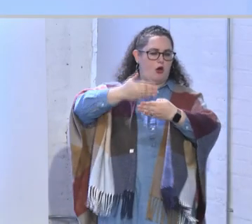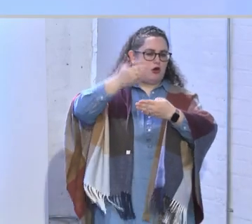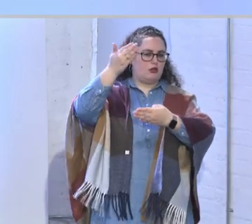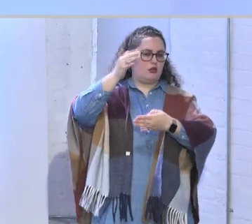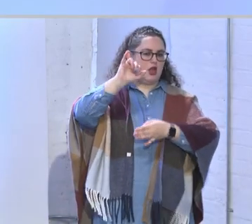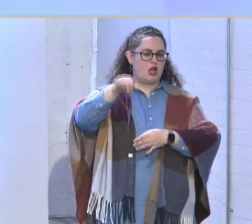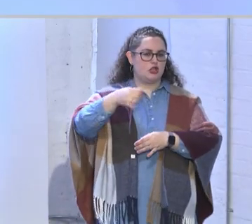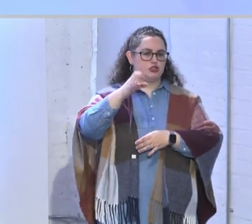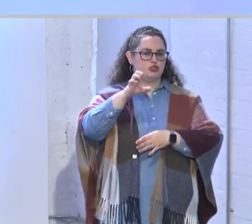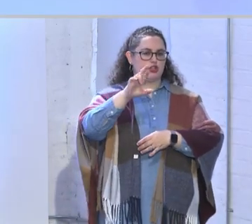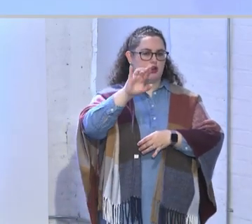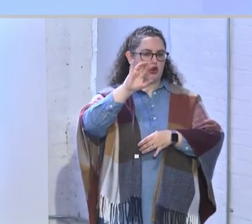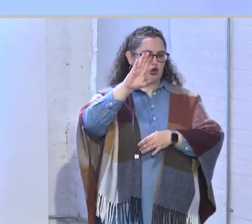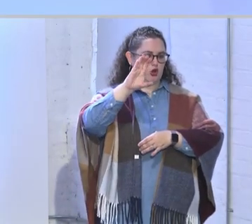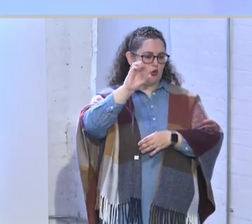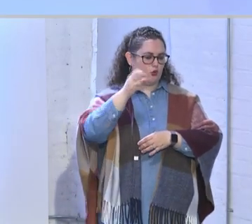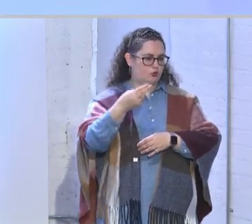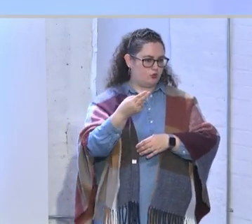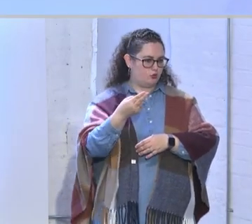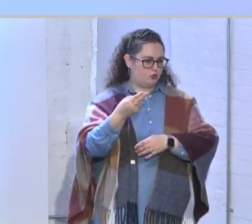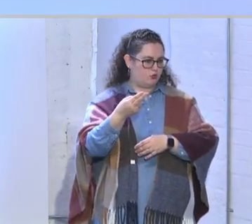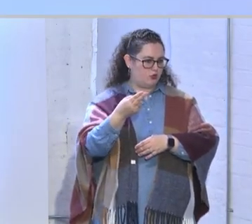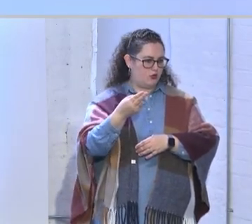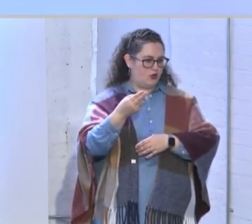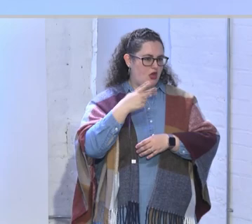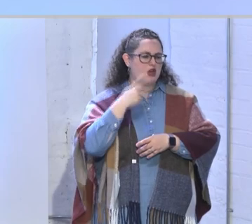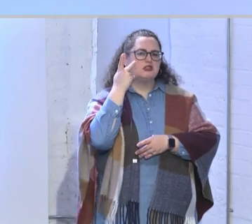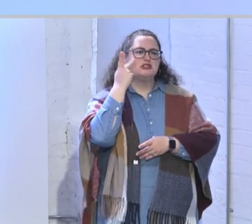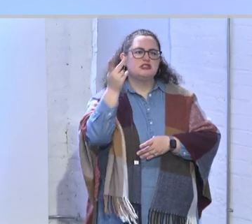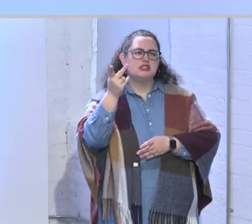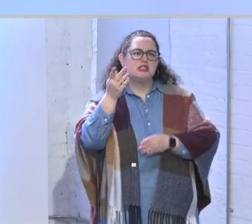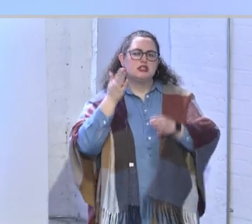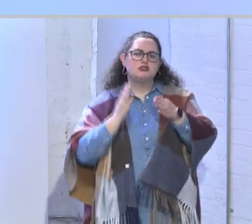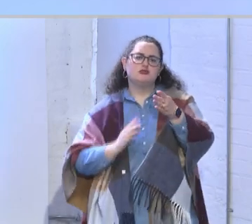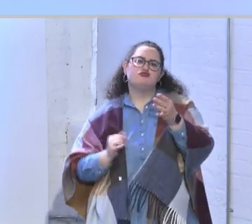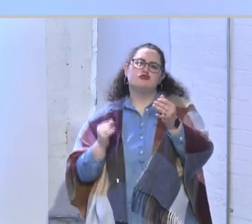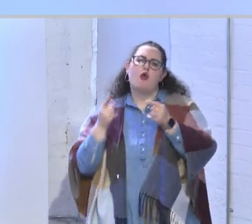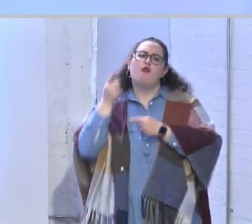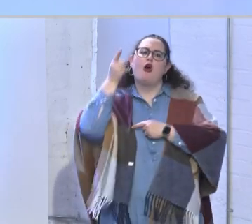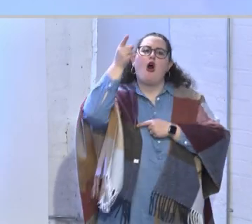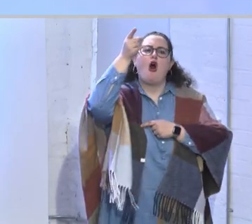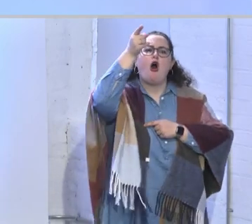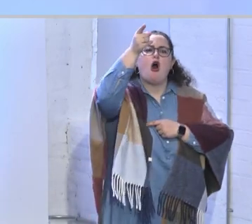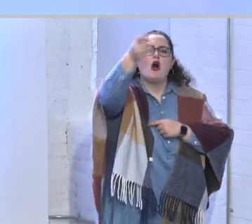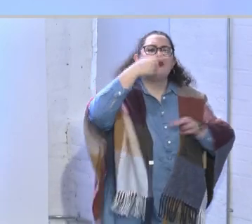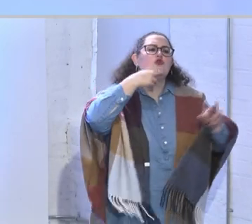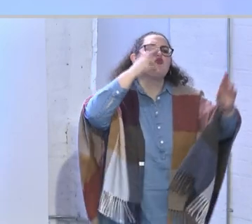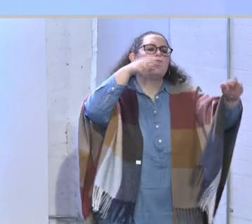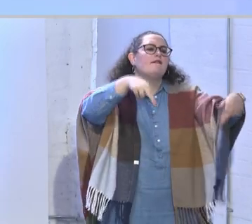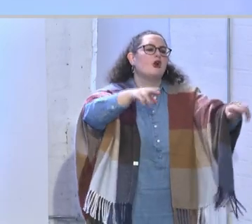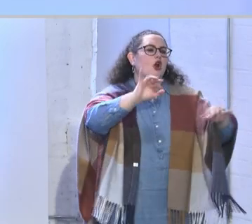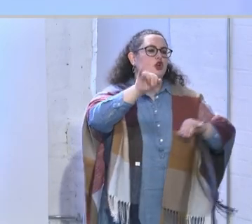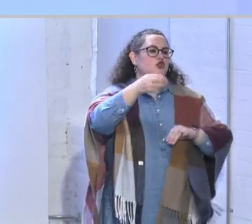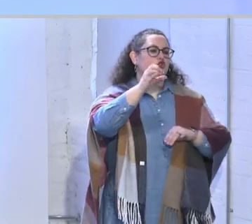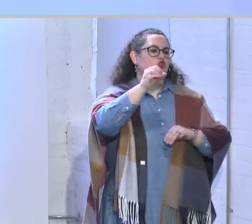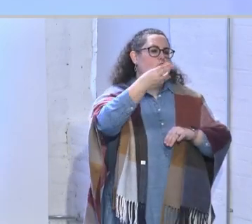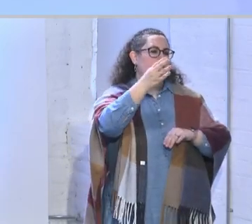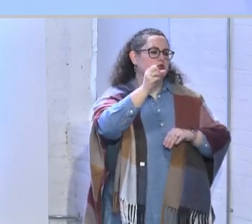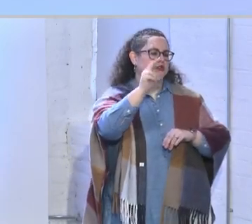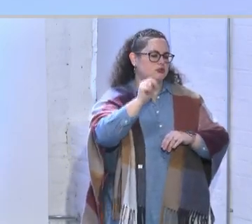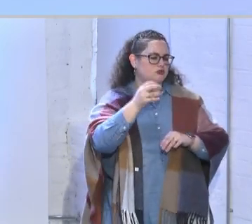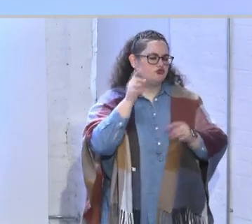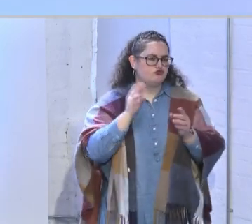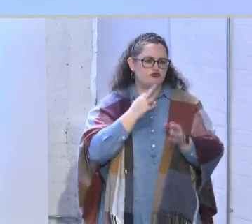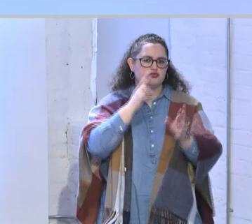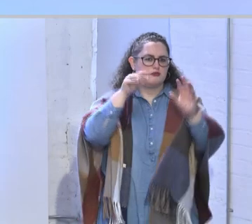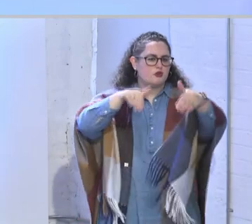they're camped there on the east side of Jordan, getting ready to go across the Jordan River or through the Jordan River when God parts it and dries it